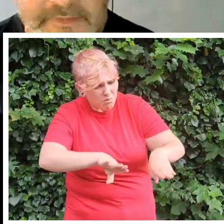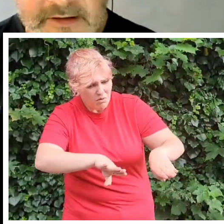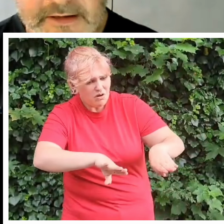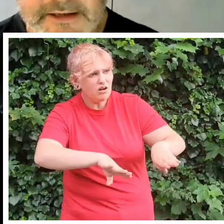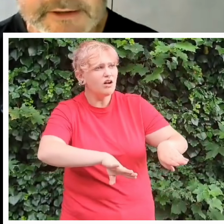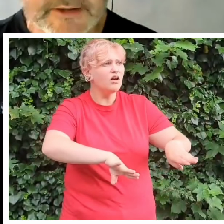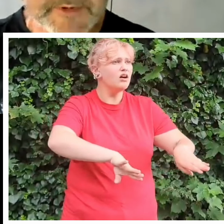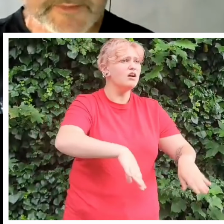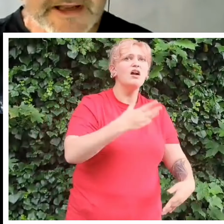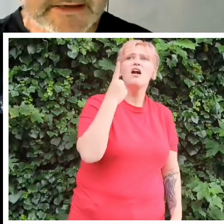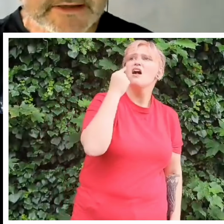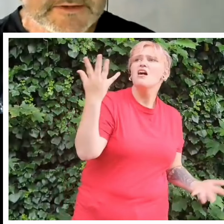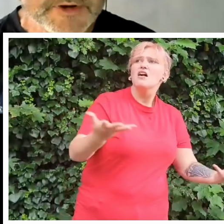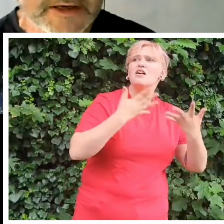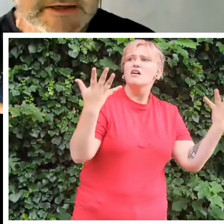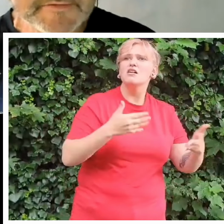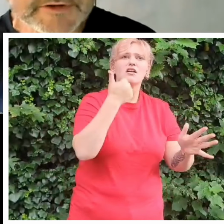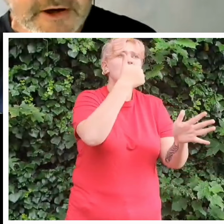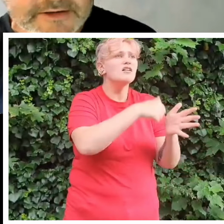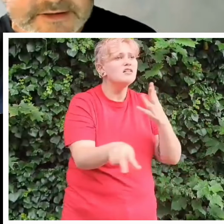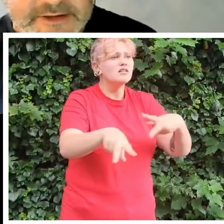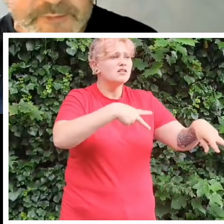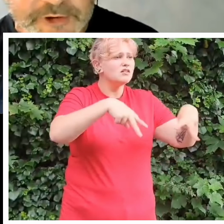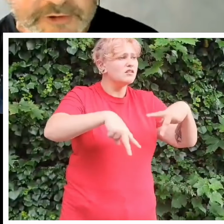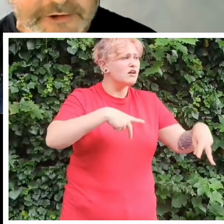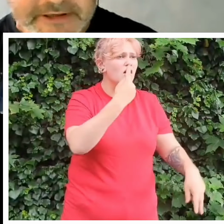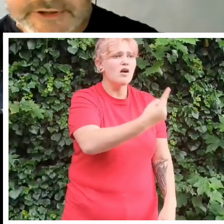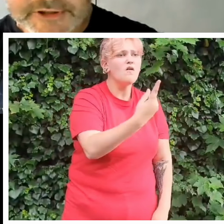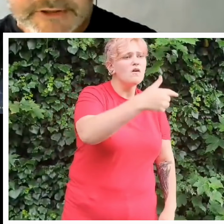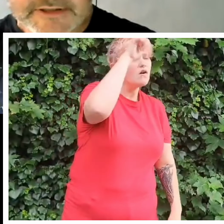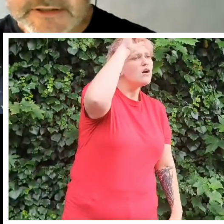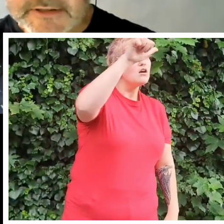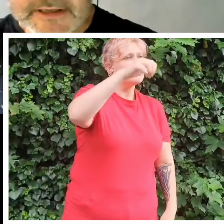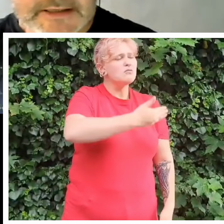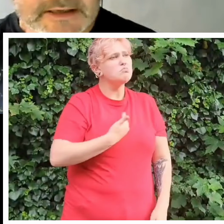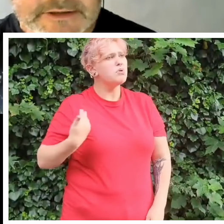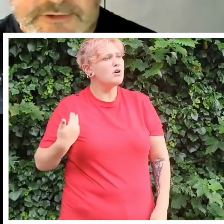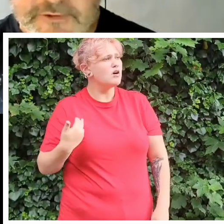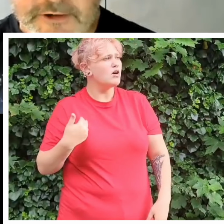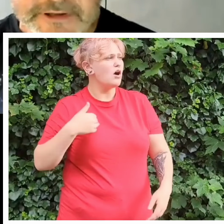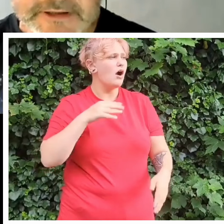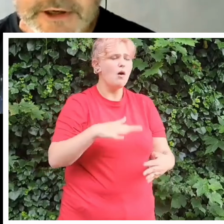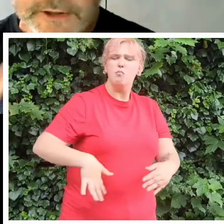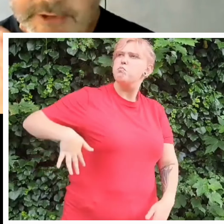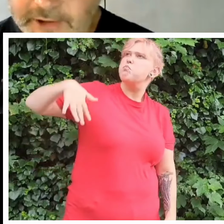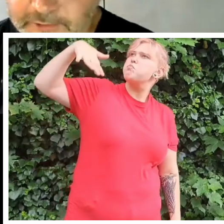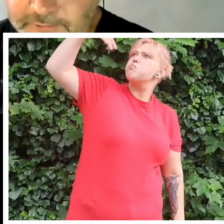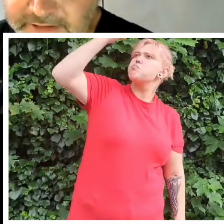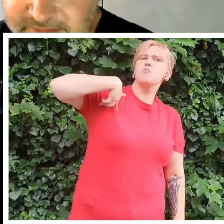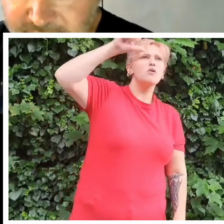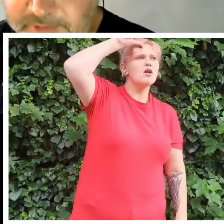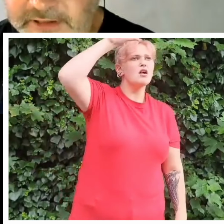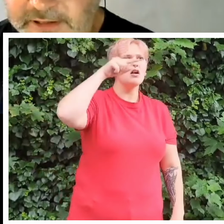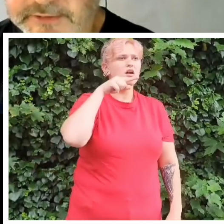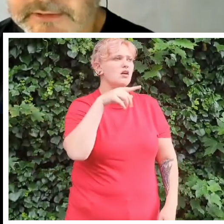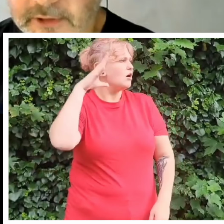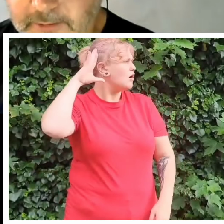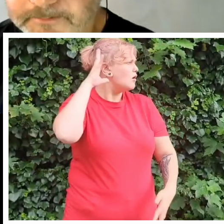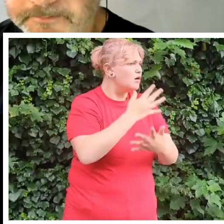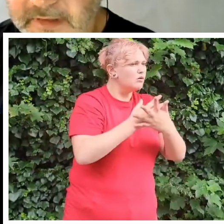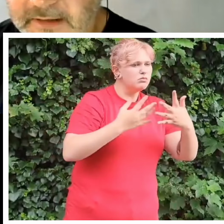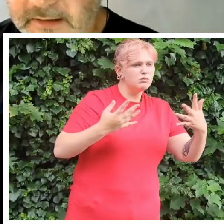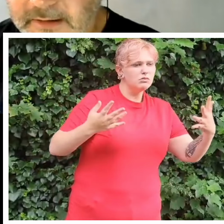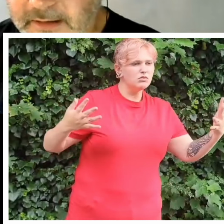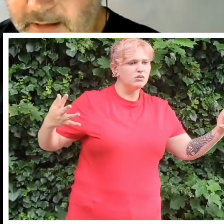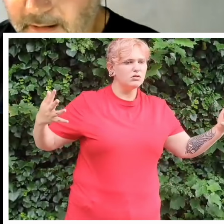funeral? Can it be played at the beginning of a dance, someone you know? And it's just, it's growing. And I know it's going to be heard a lot.